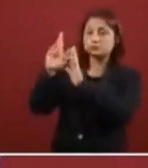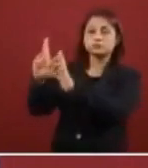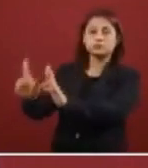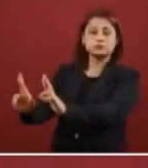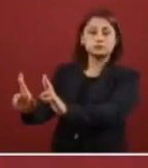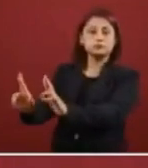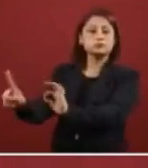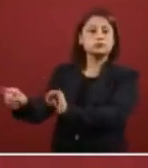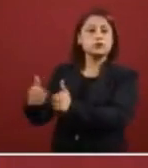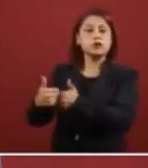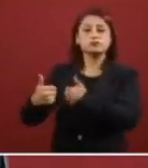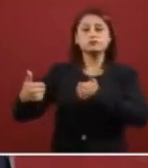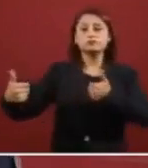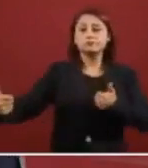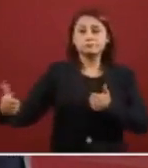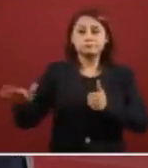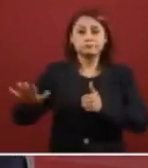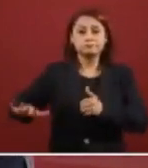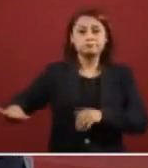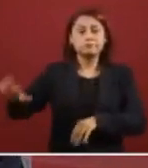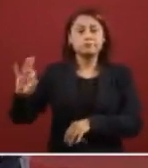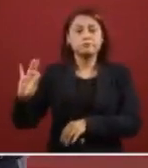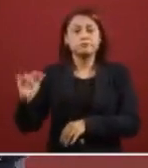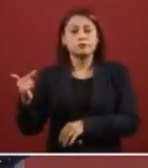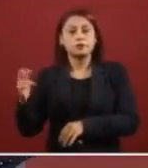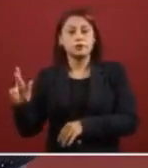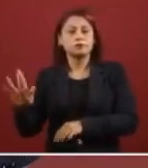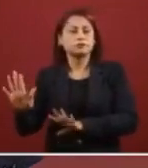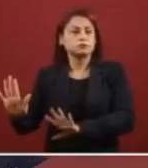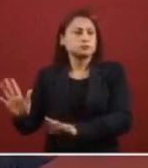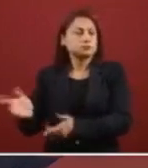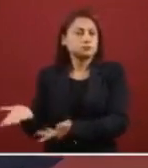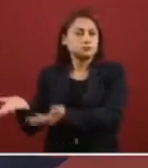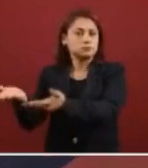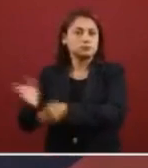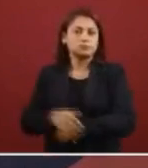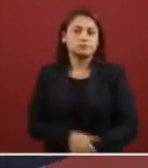district attorney. To act with autonomy